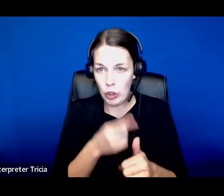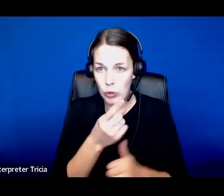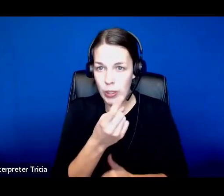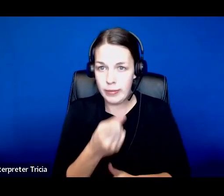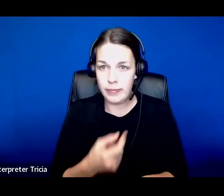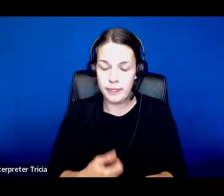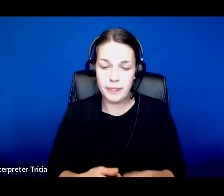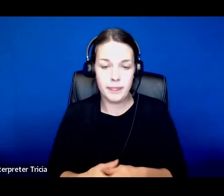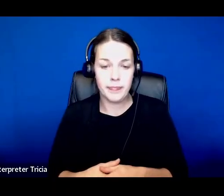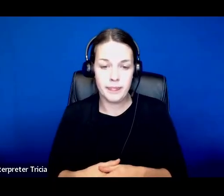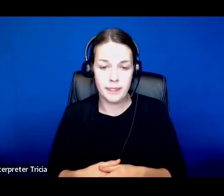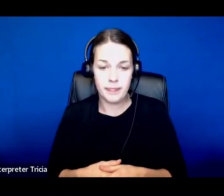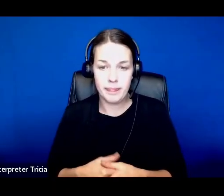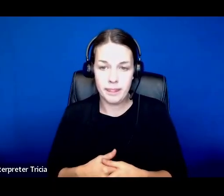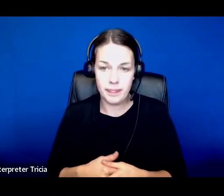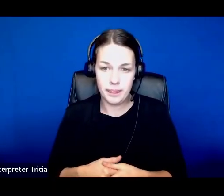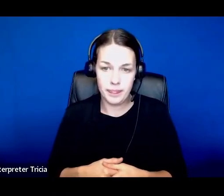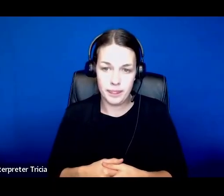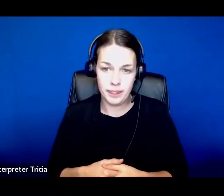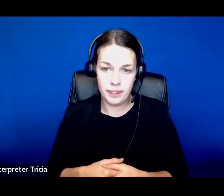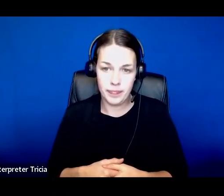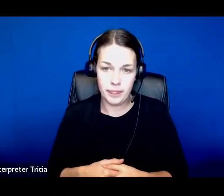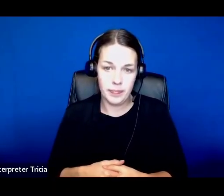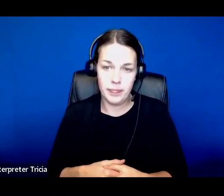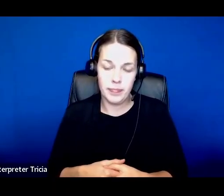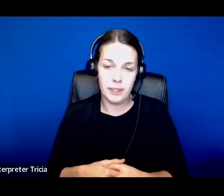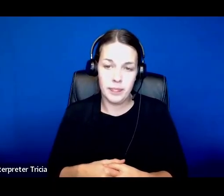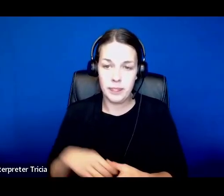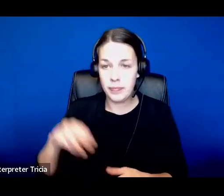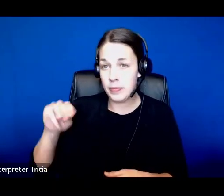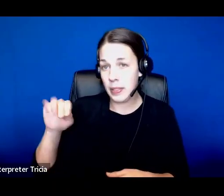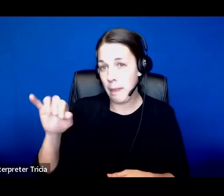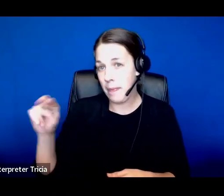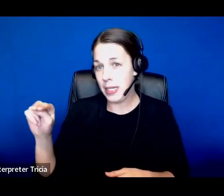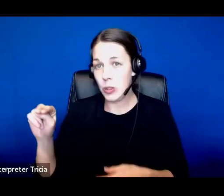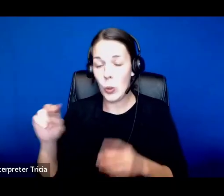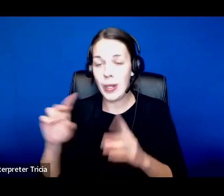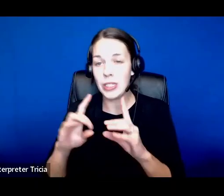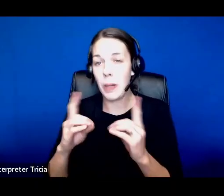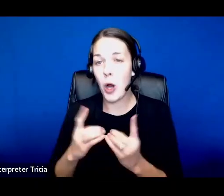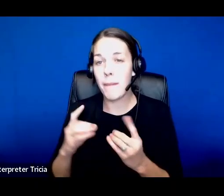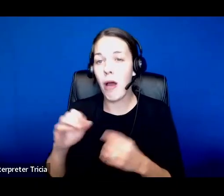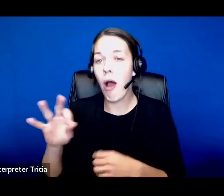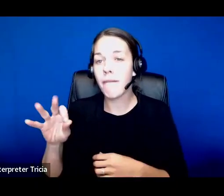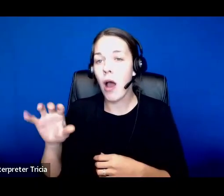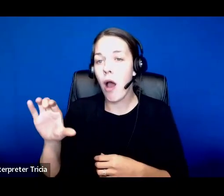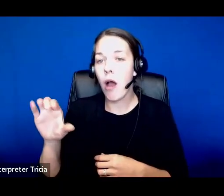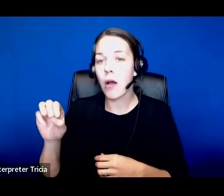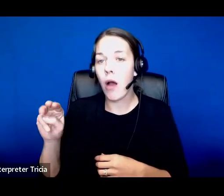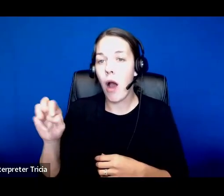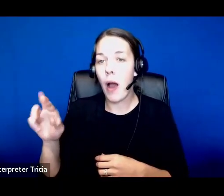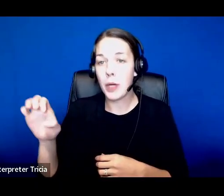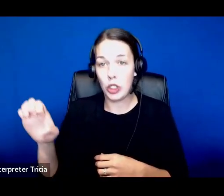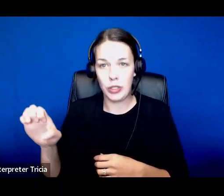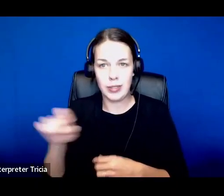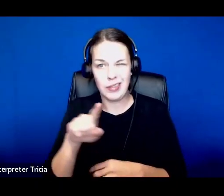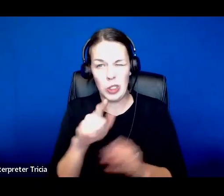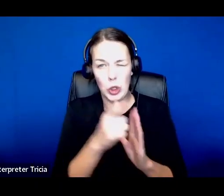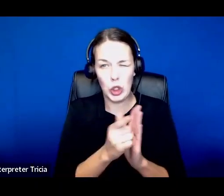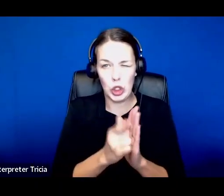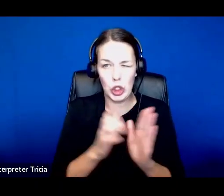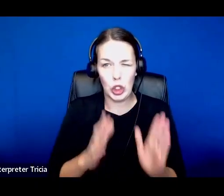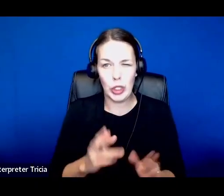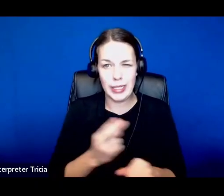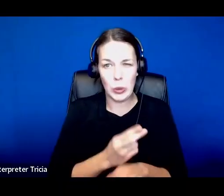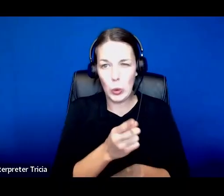page of the one that you can get from the Minnesota Department of Commerce. This is the one that attorneys use, and